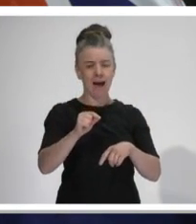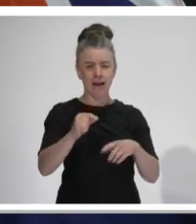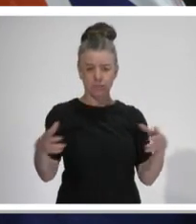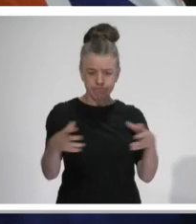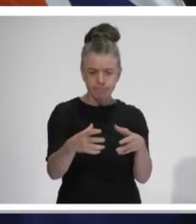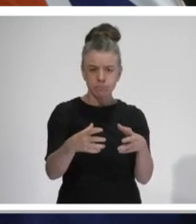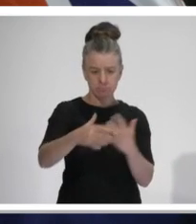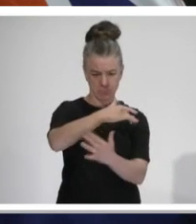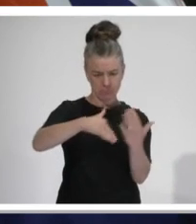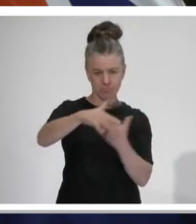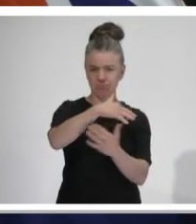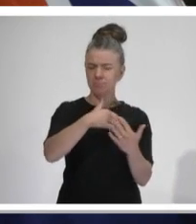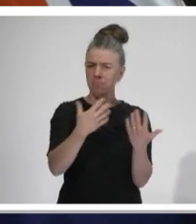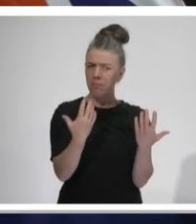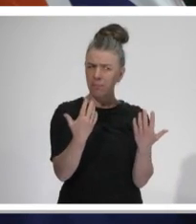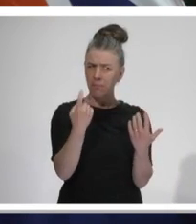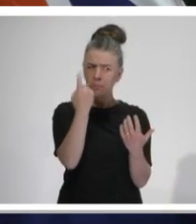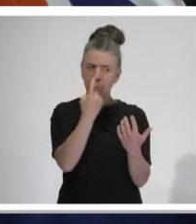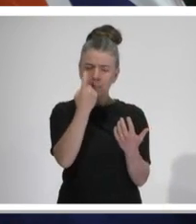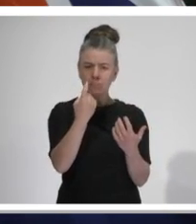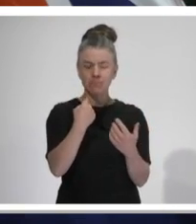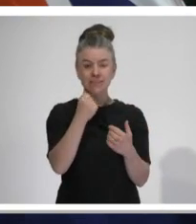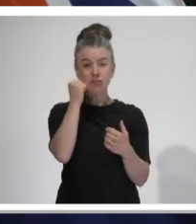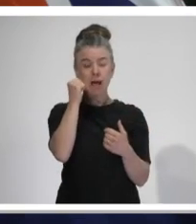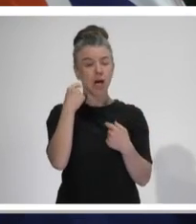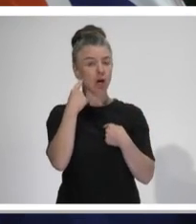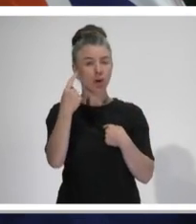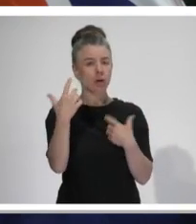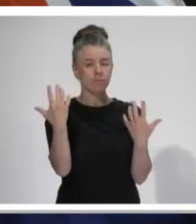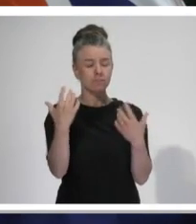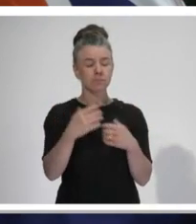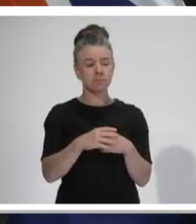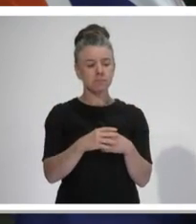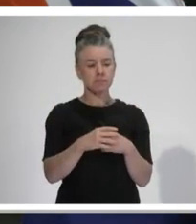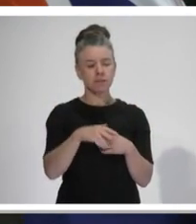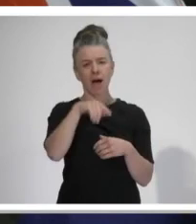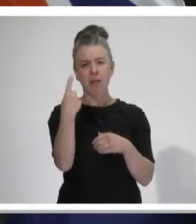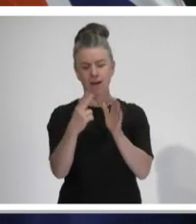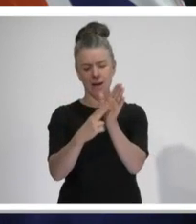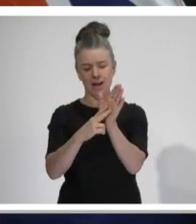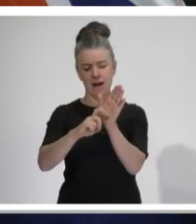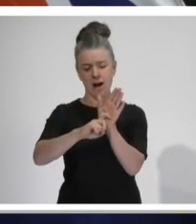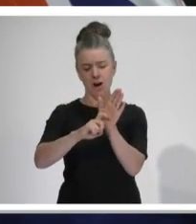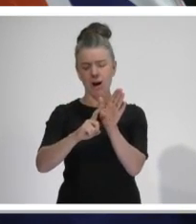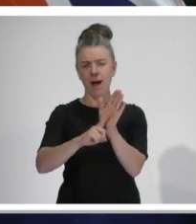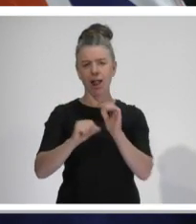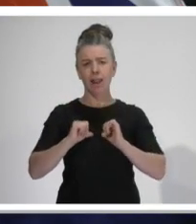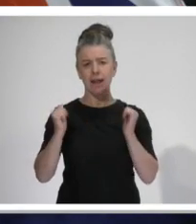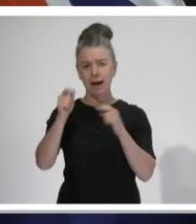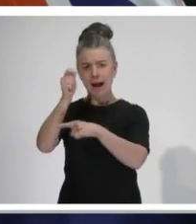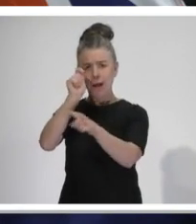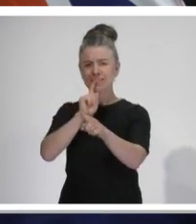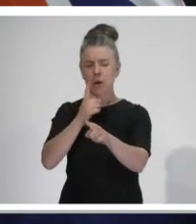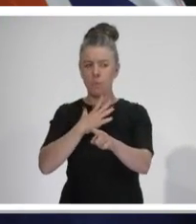time in situ. I did hear yesterday that the other NRL clubs had said that they wanted to make sure that the